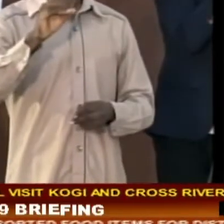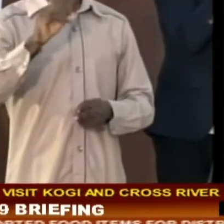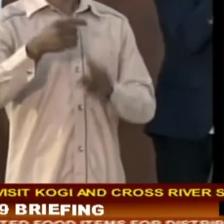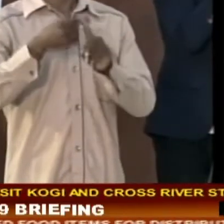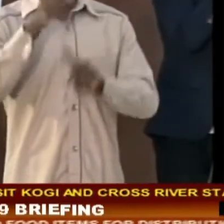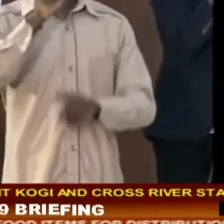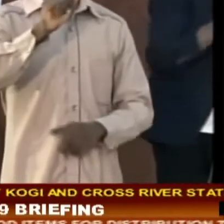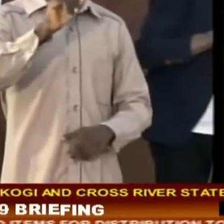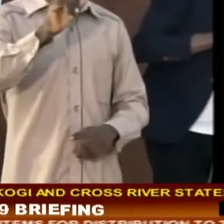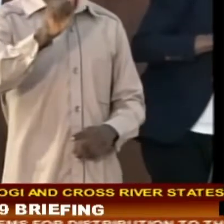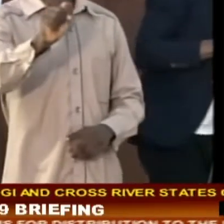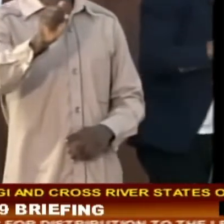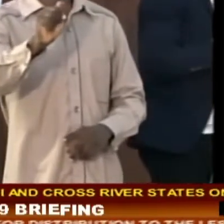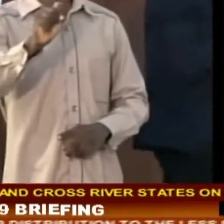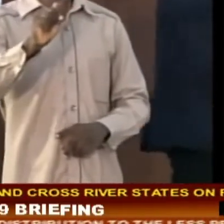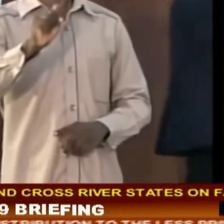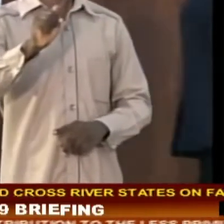from